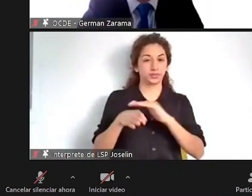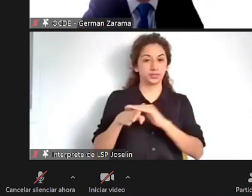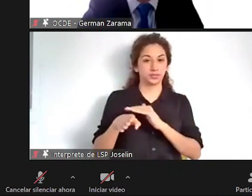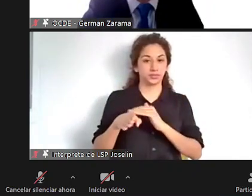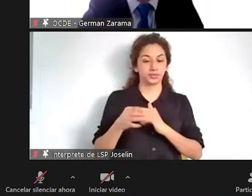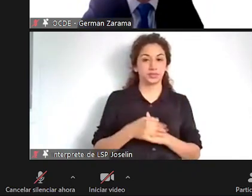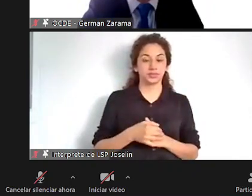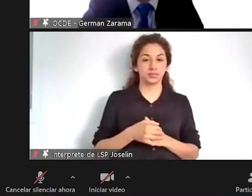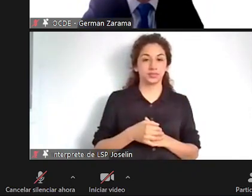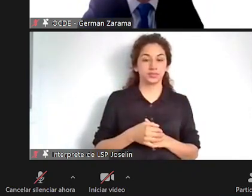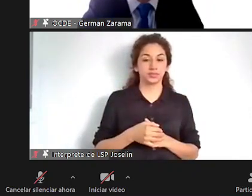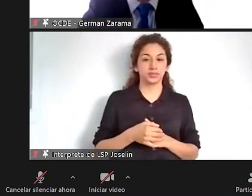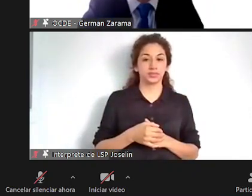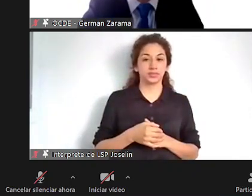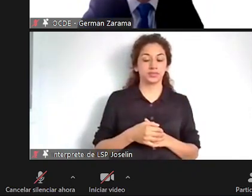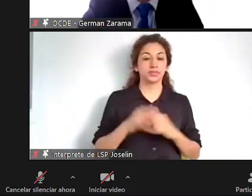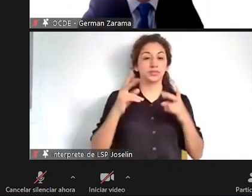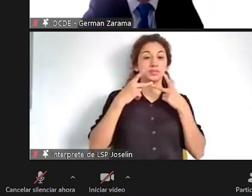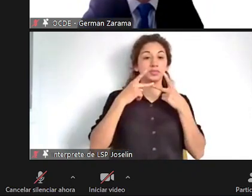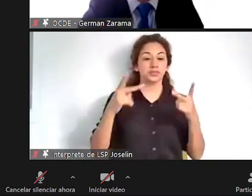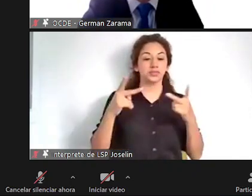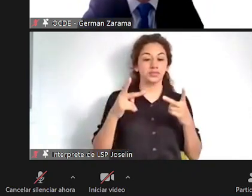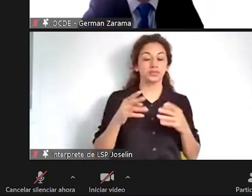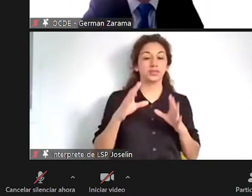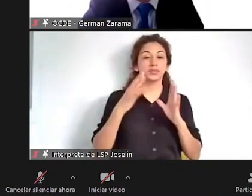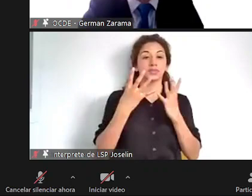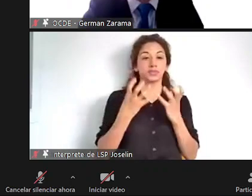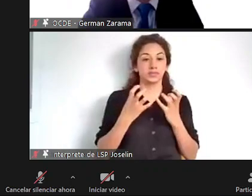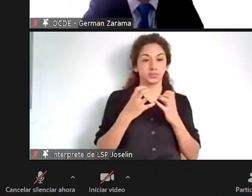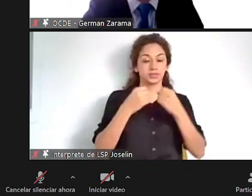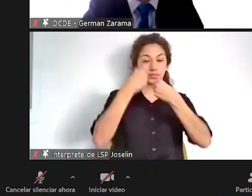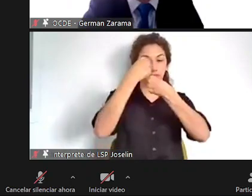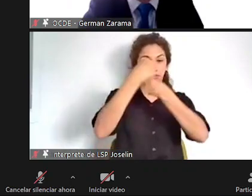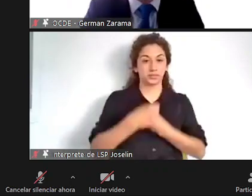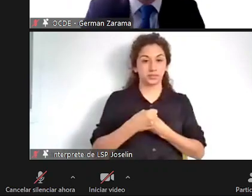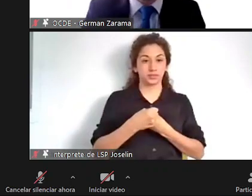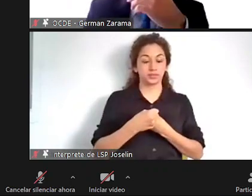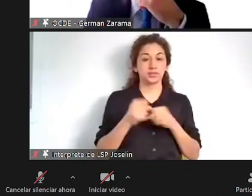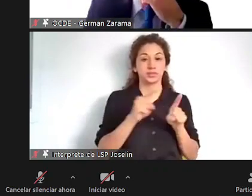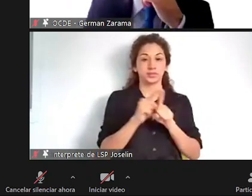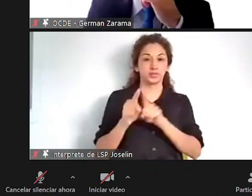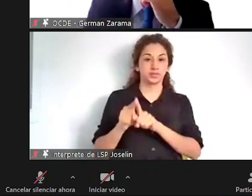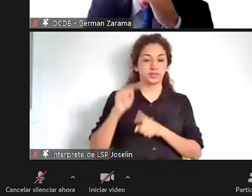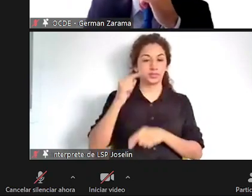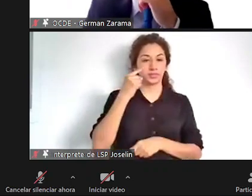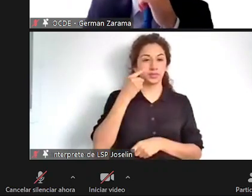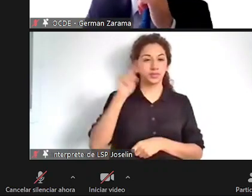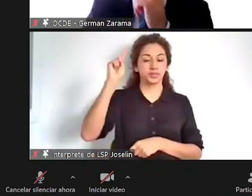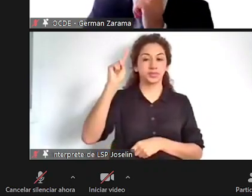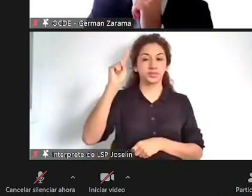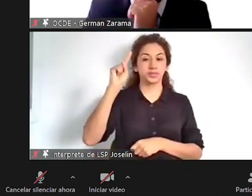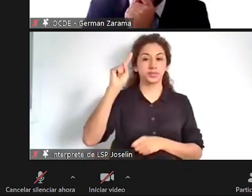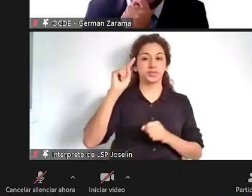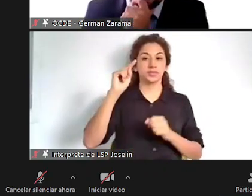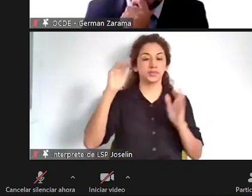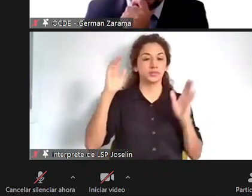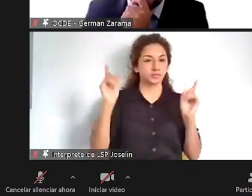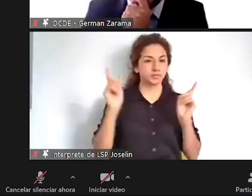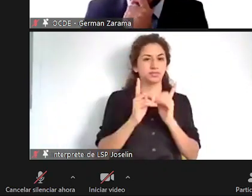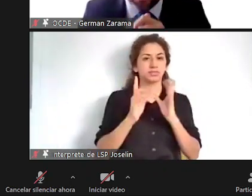hinders this possibility to access that to the formality of this eighty percent and diffic making